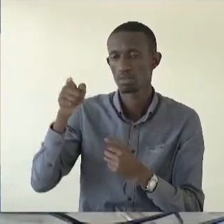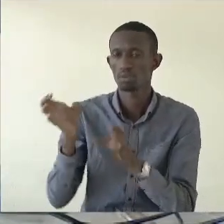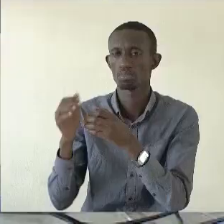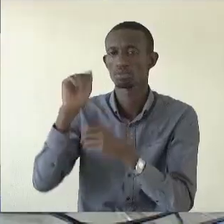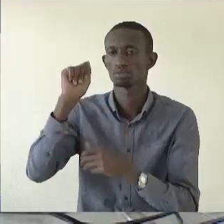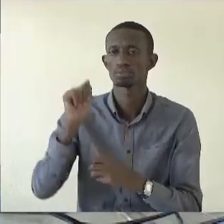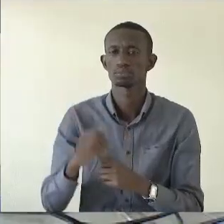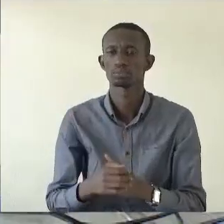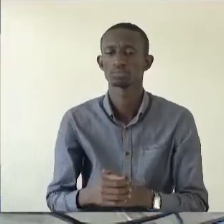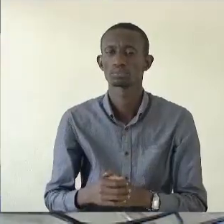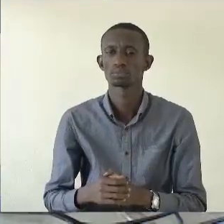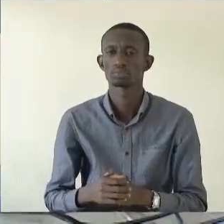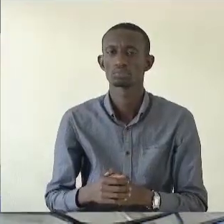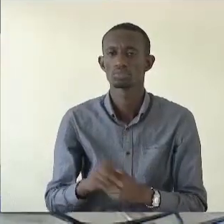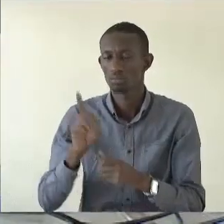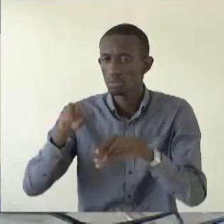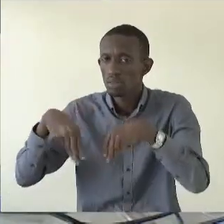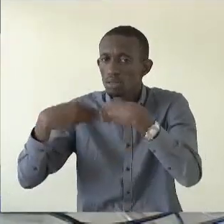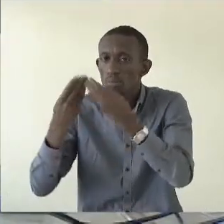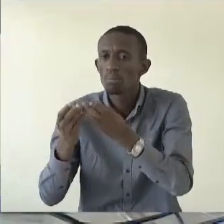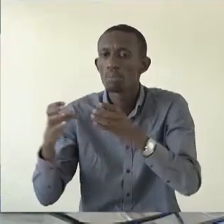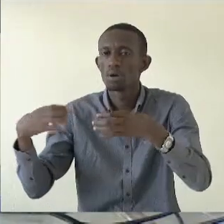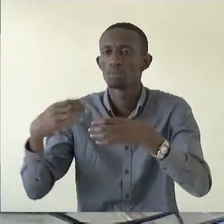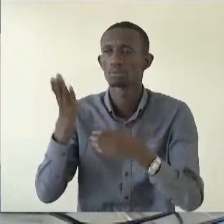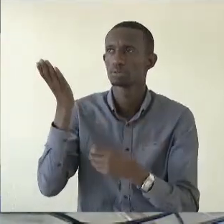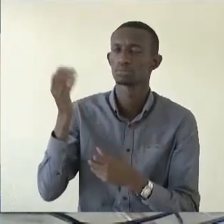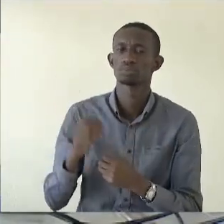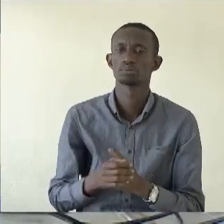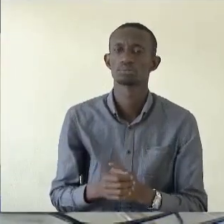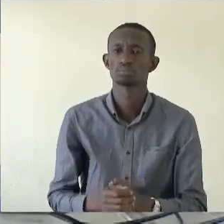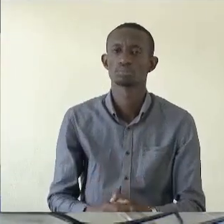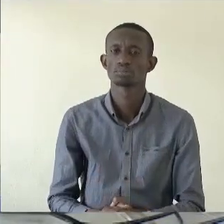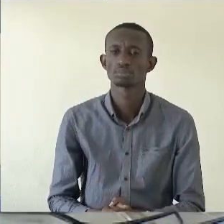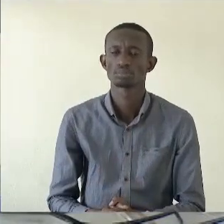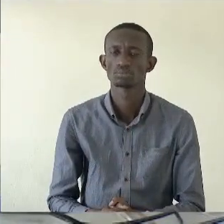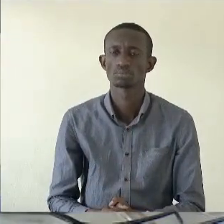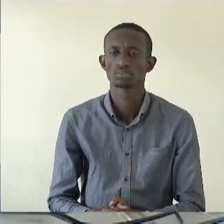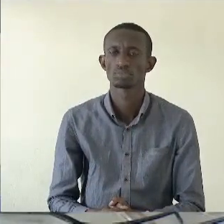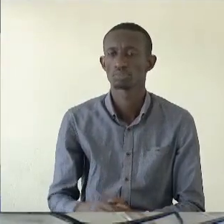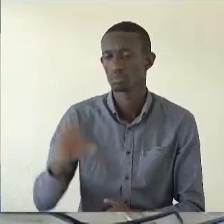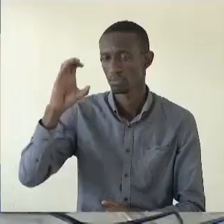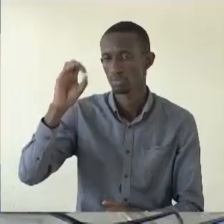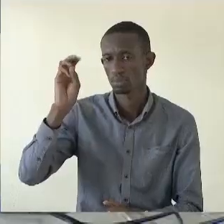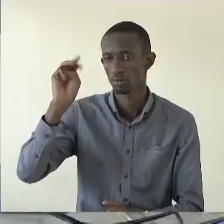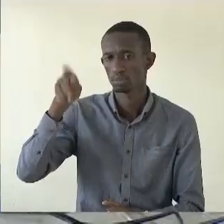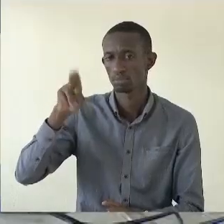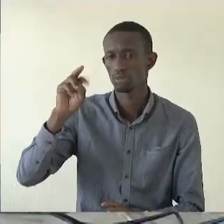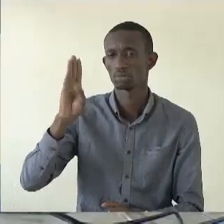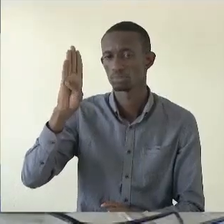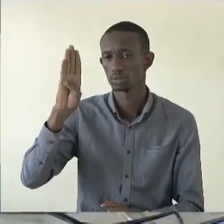A that gave this compound here, over here. Then compound B, it means